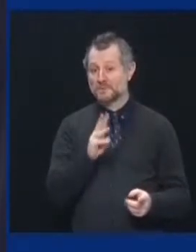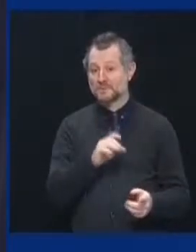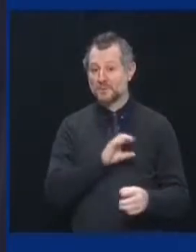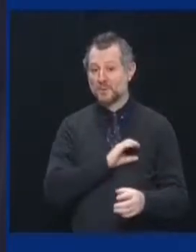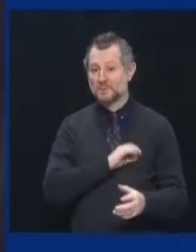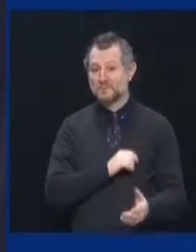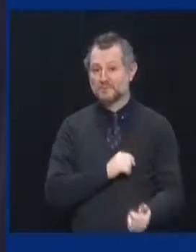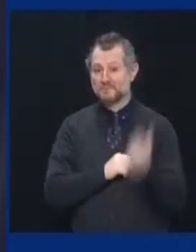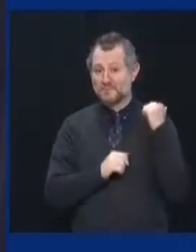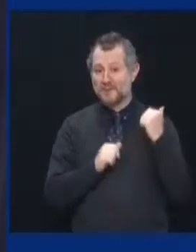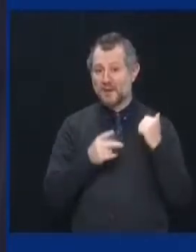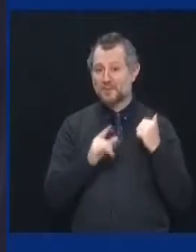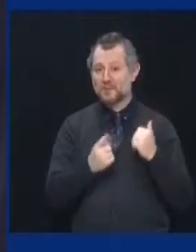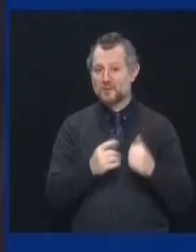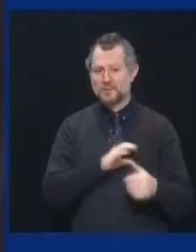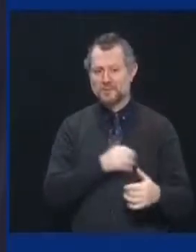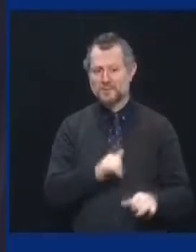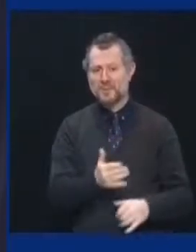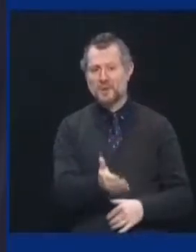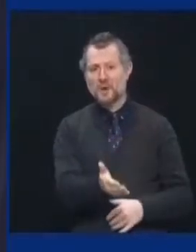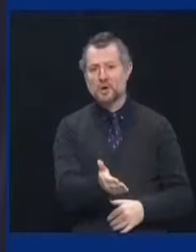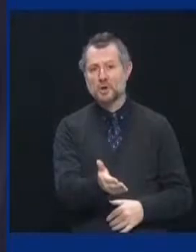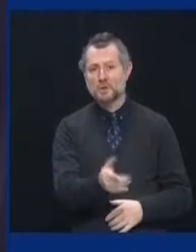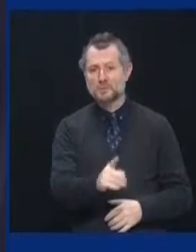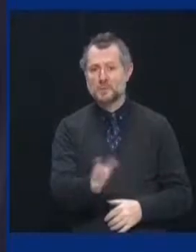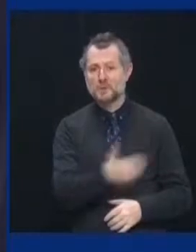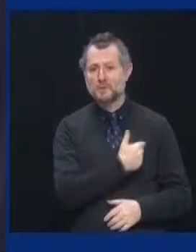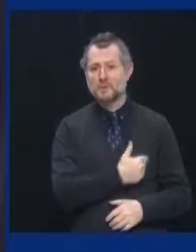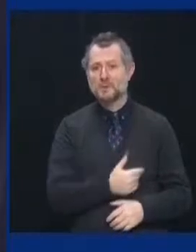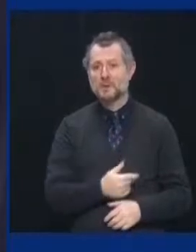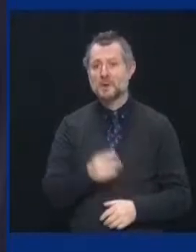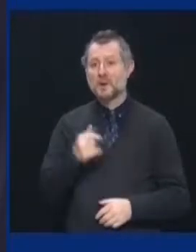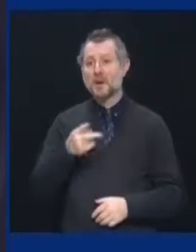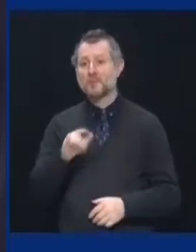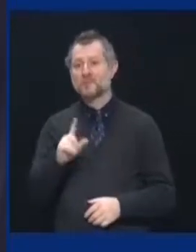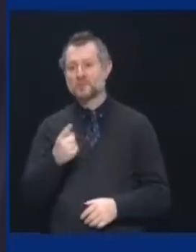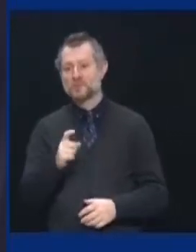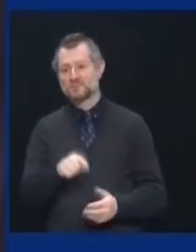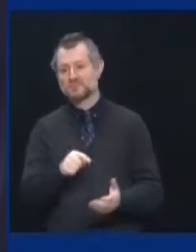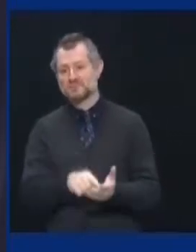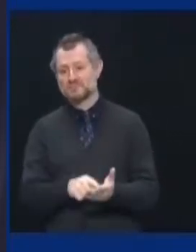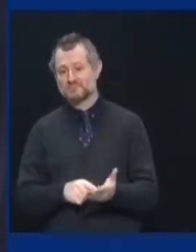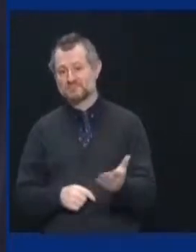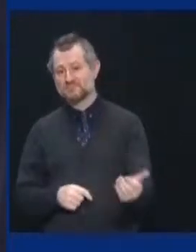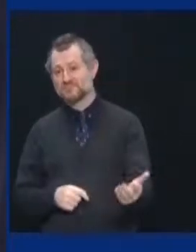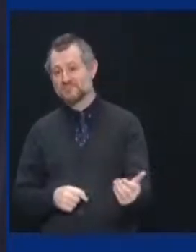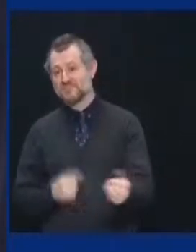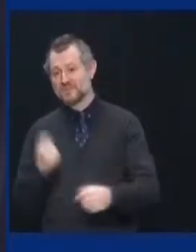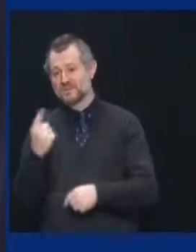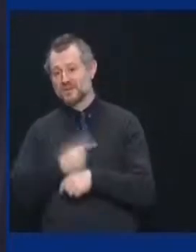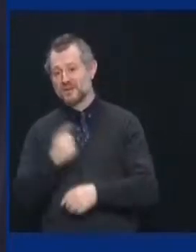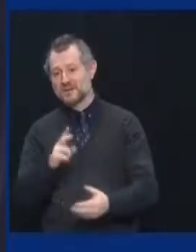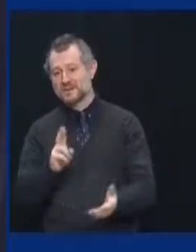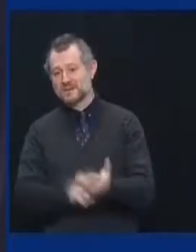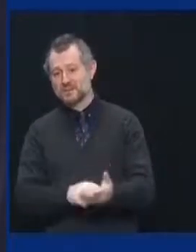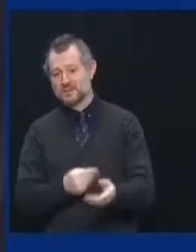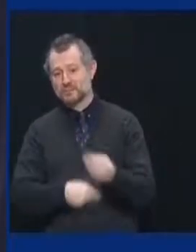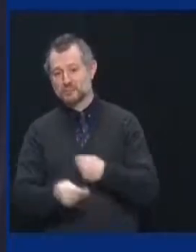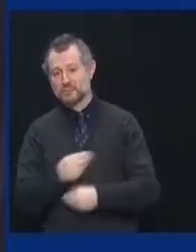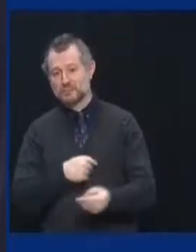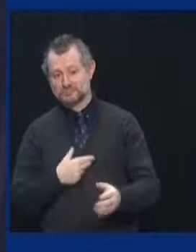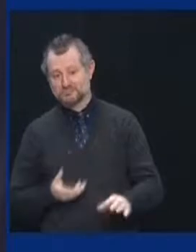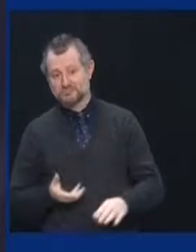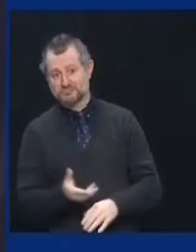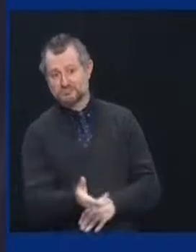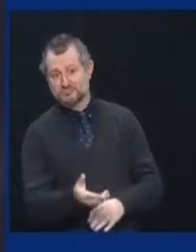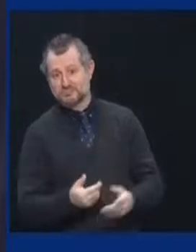They're still not out. April 1 is April 1 because April 1 is the day the budget is signed. And they will